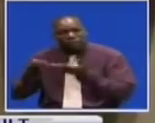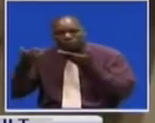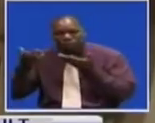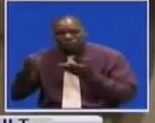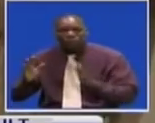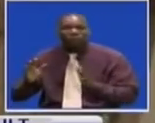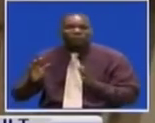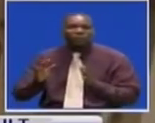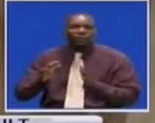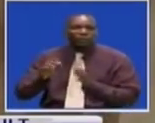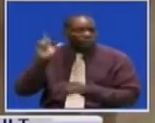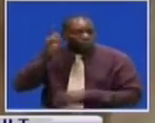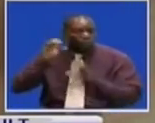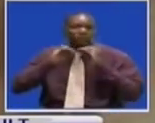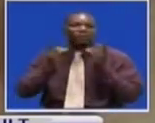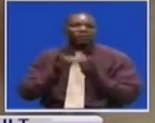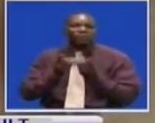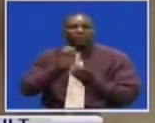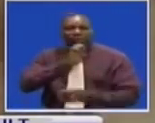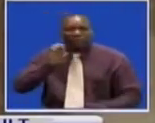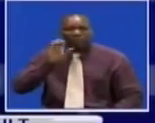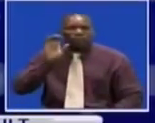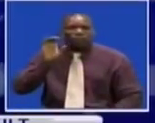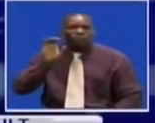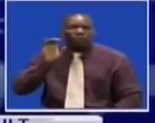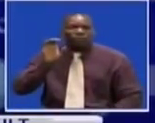News, Lundazi District, Eastern Province.